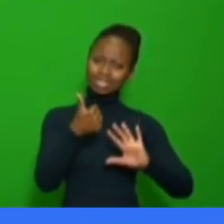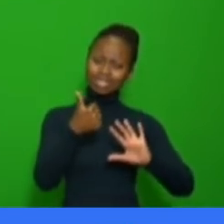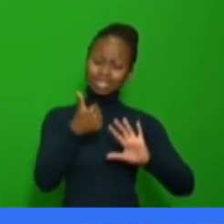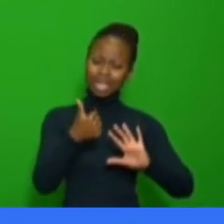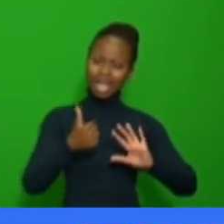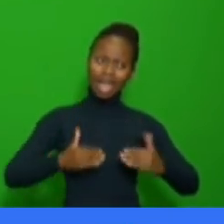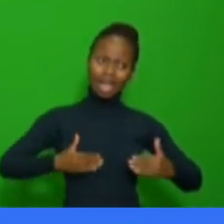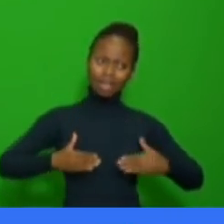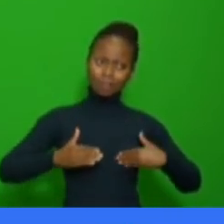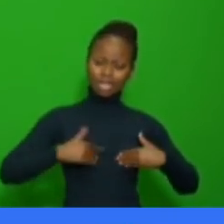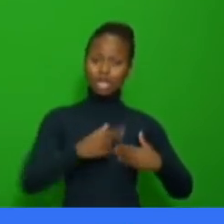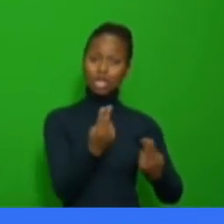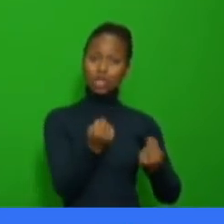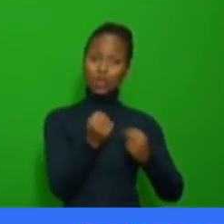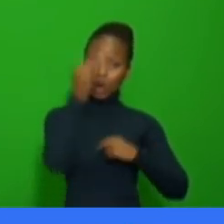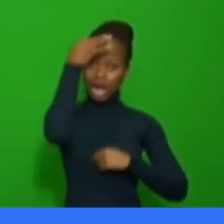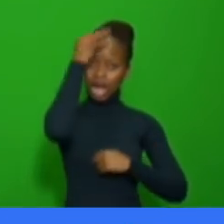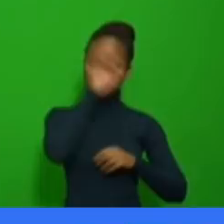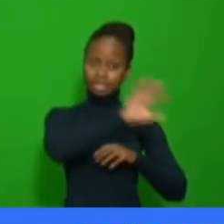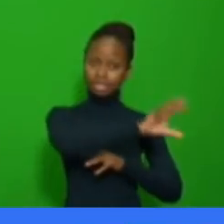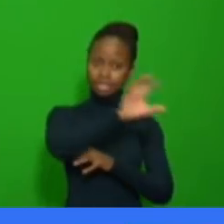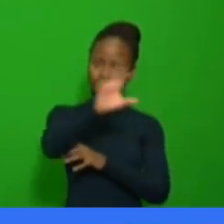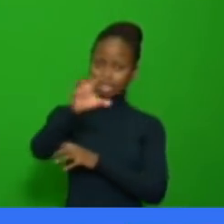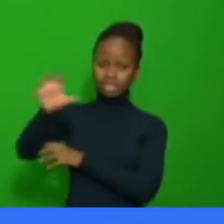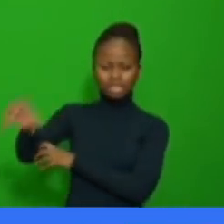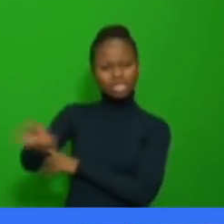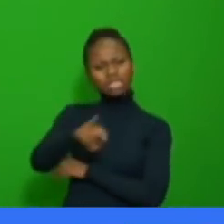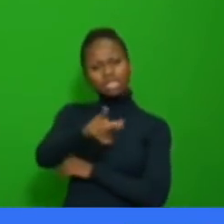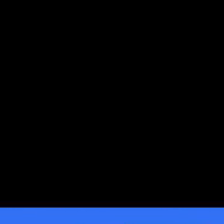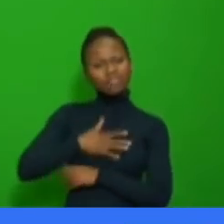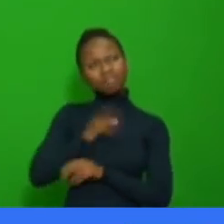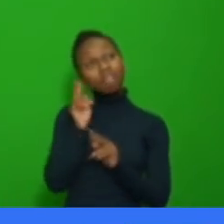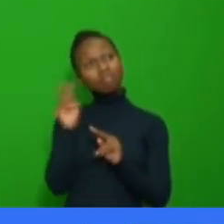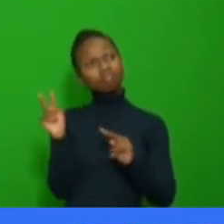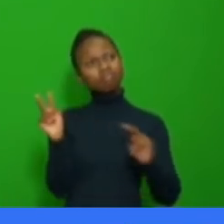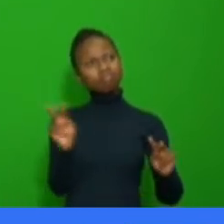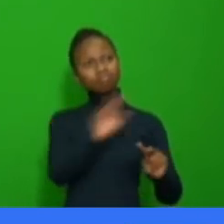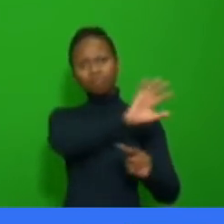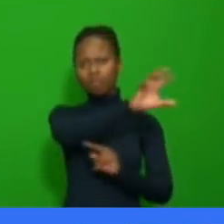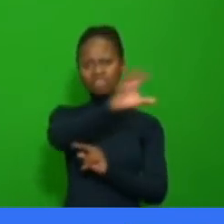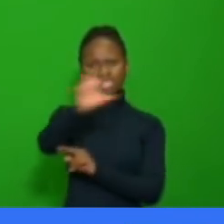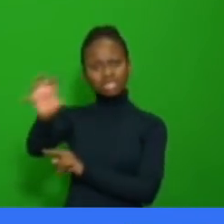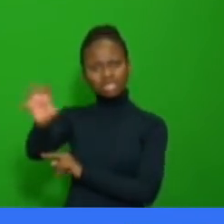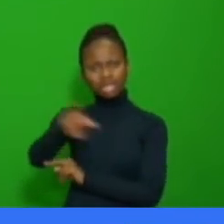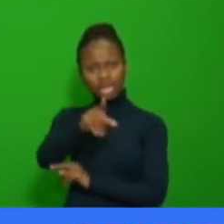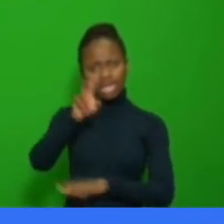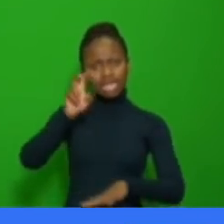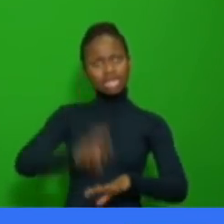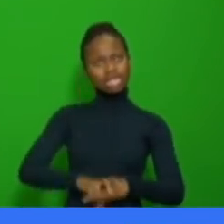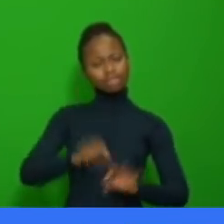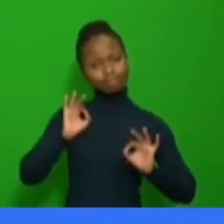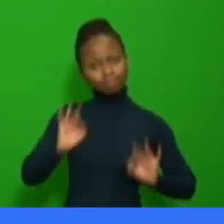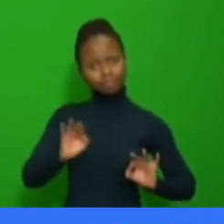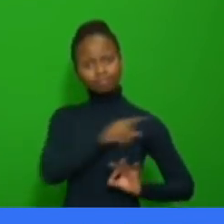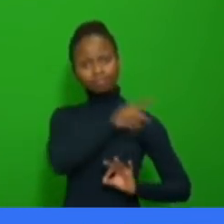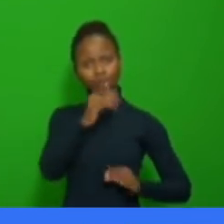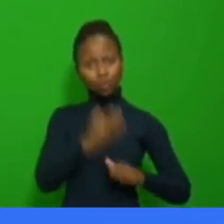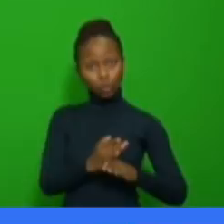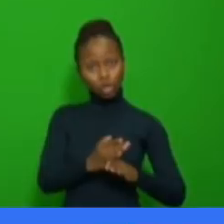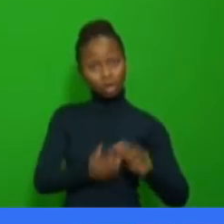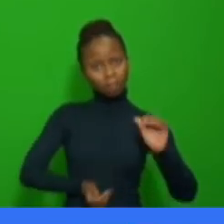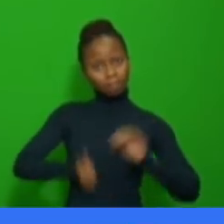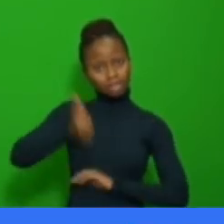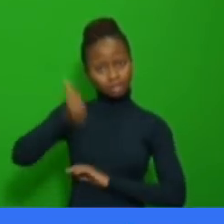are there occupying the union buildings, now to give you certainty, if that's what you need, about this question